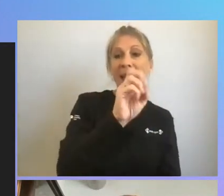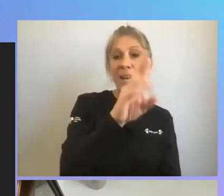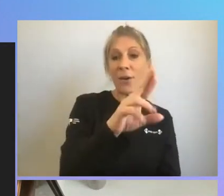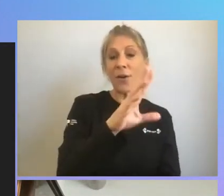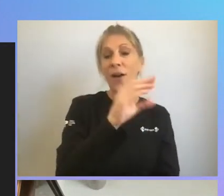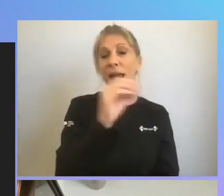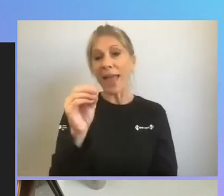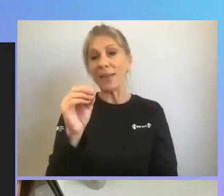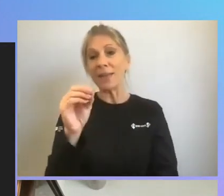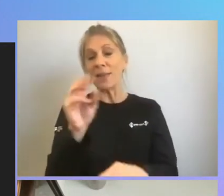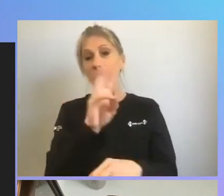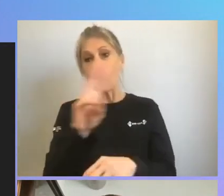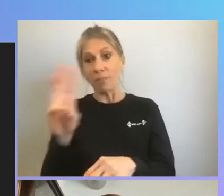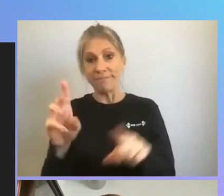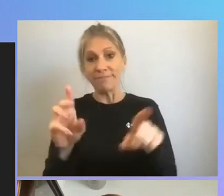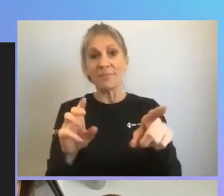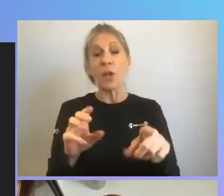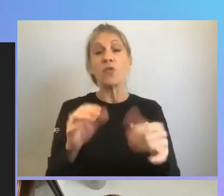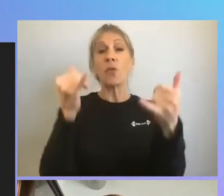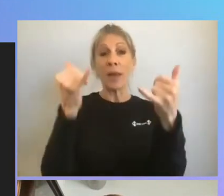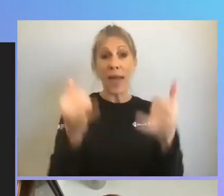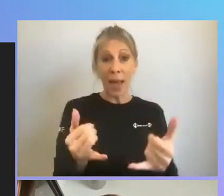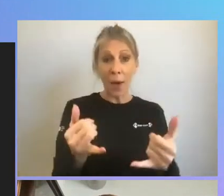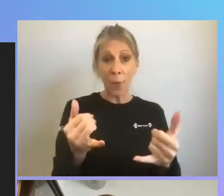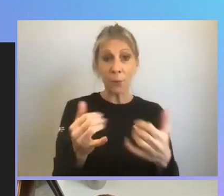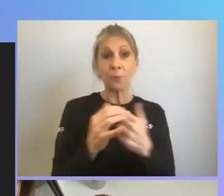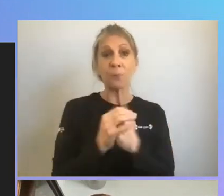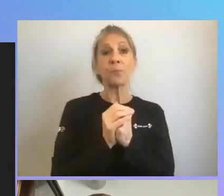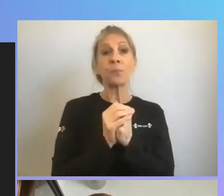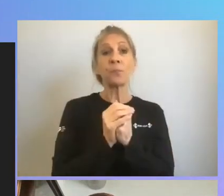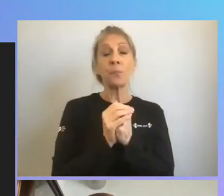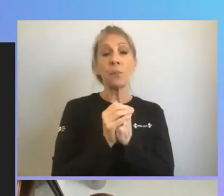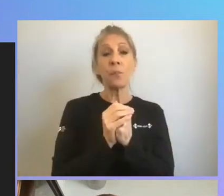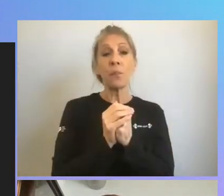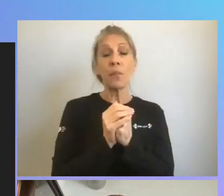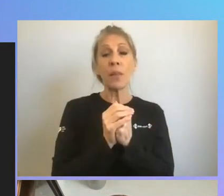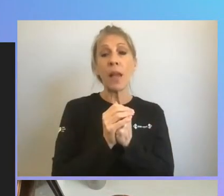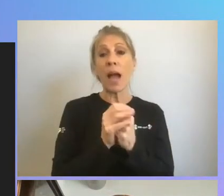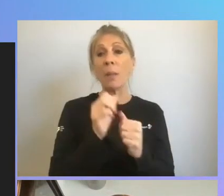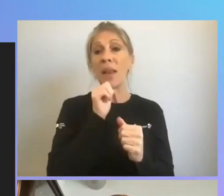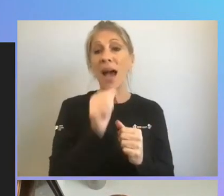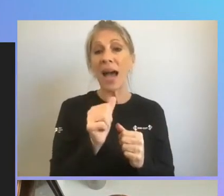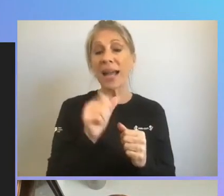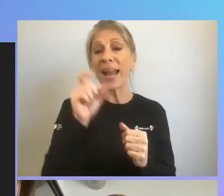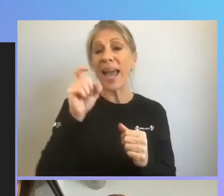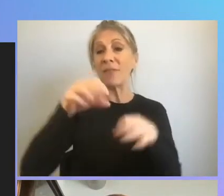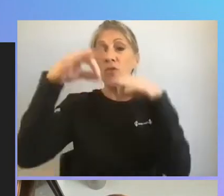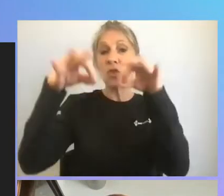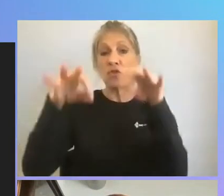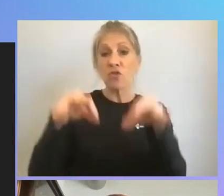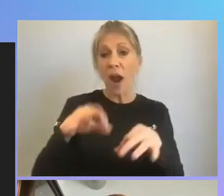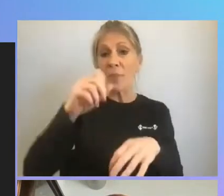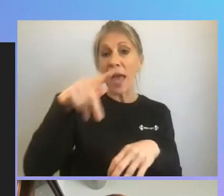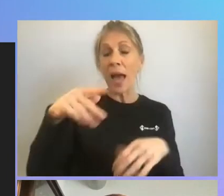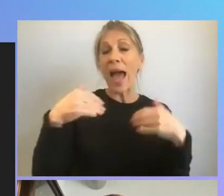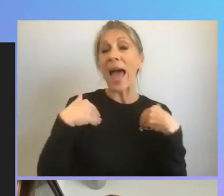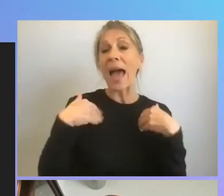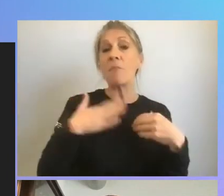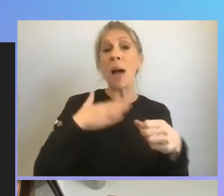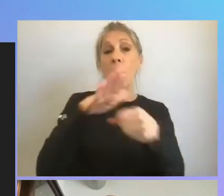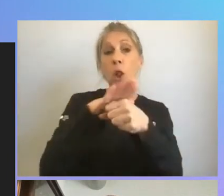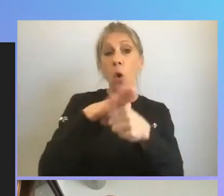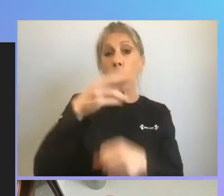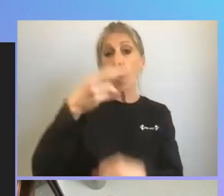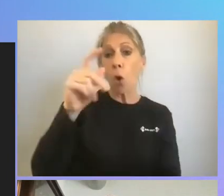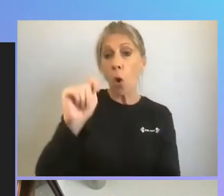browser. And so what I'm going to do right now is I won't necessarily have to describe the app that's rendered. I got my local host server